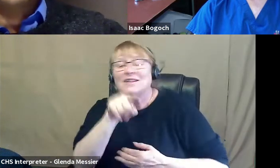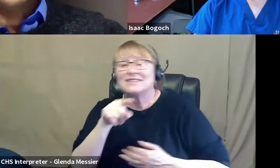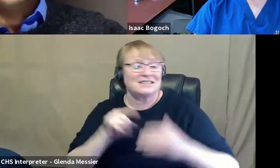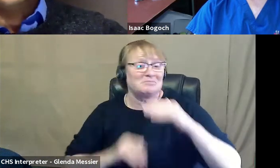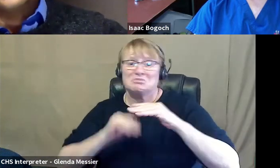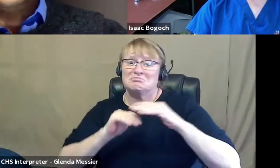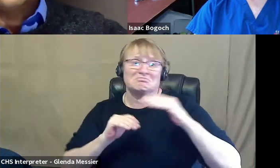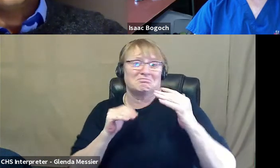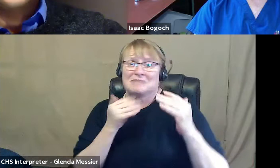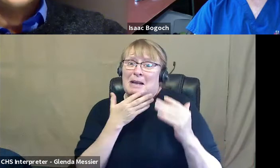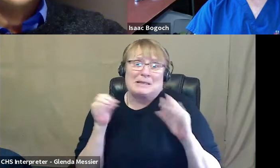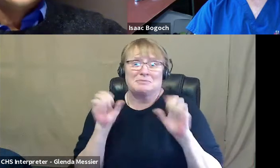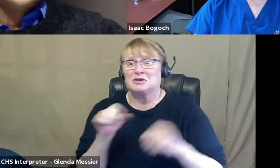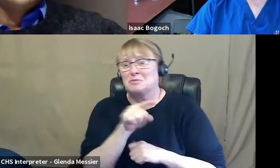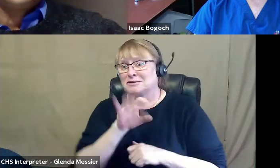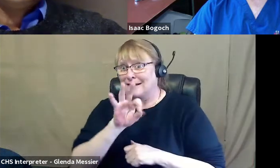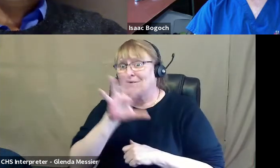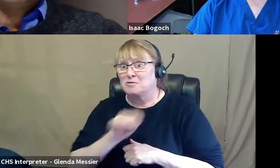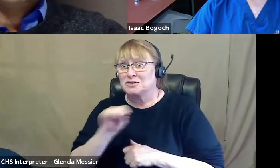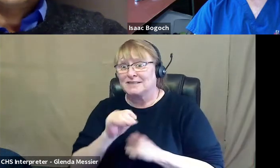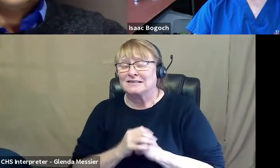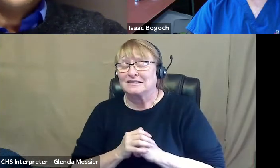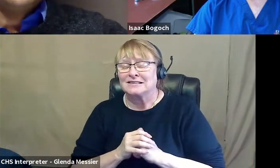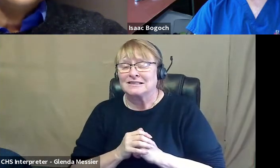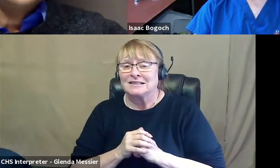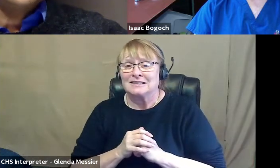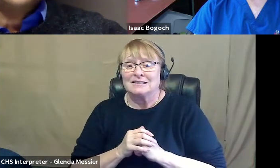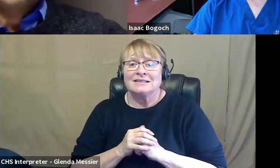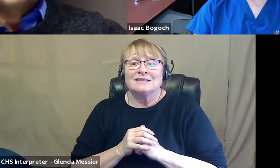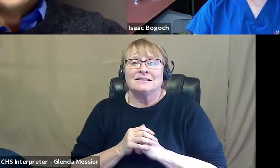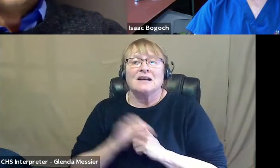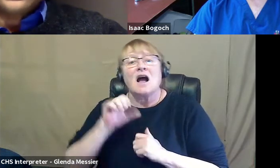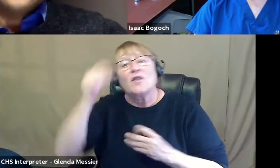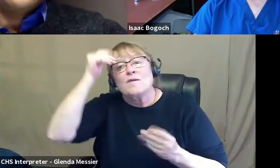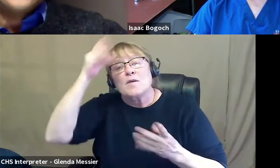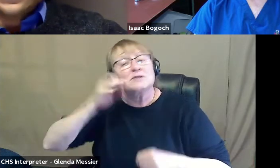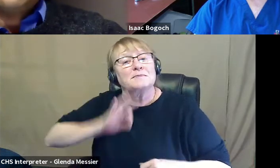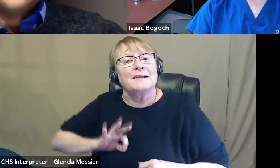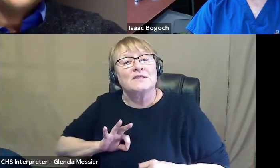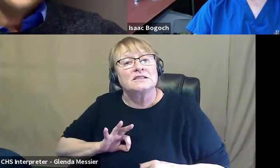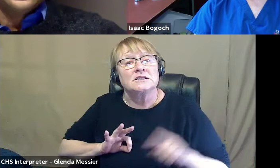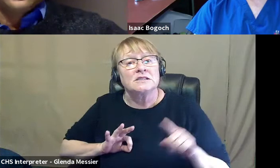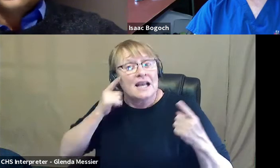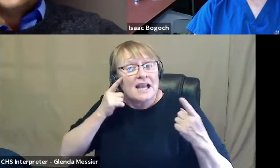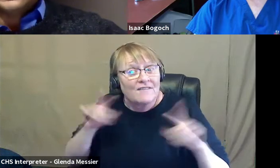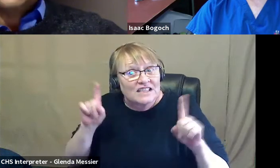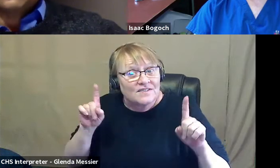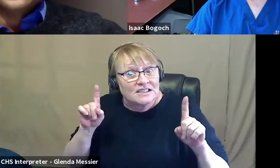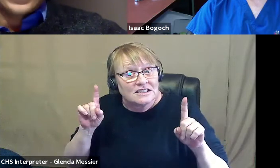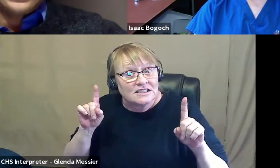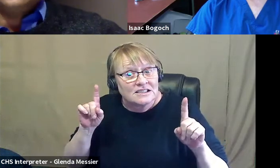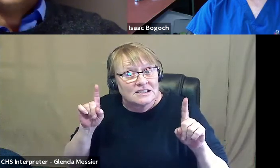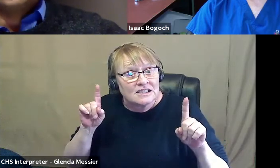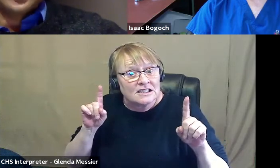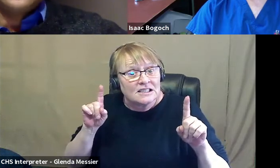vaccine, right? 95%. And what was also very useful to know is that effectiveness, that efficacy was the same